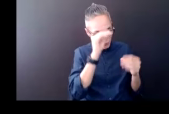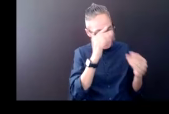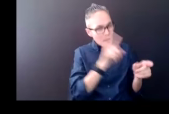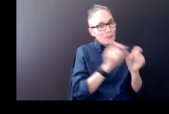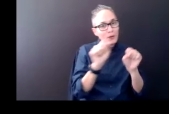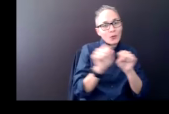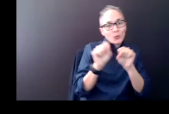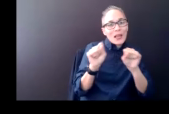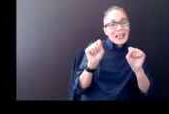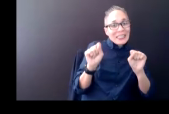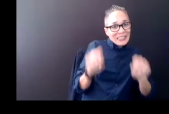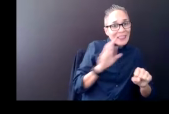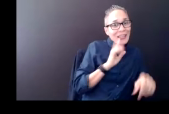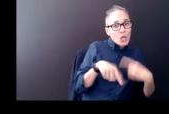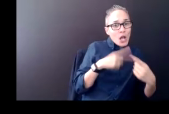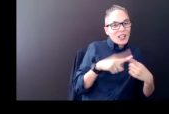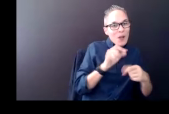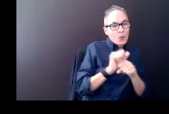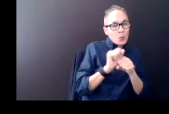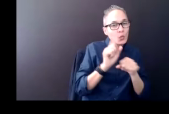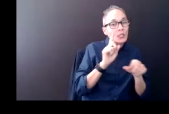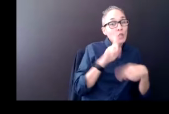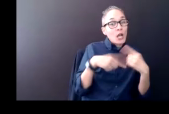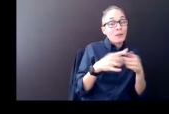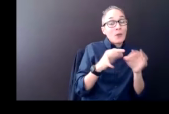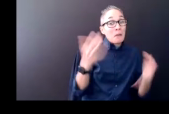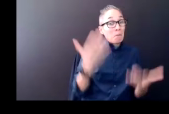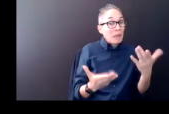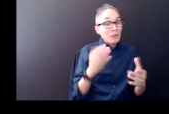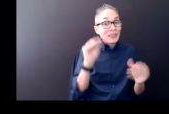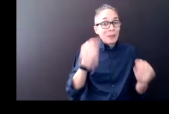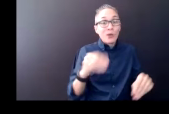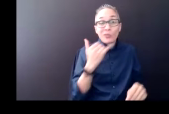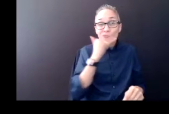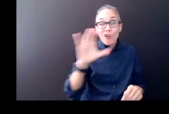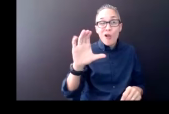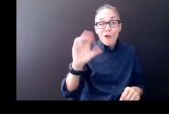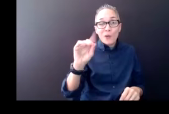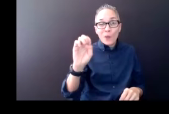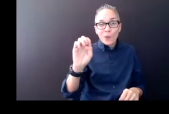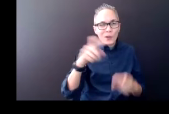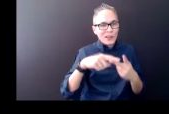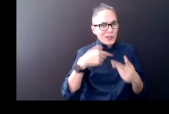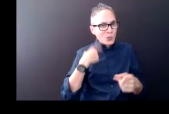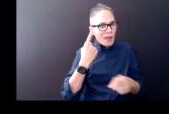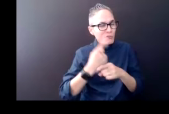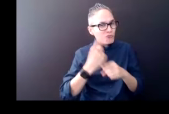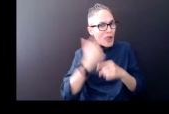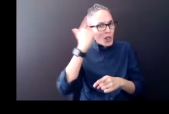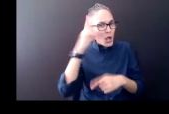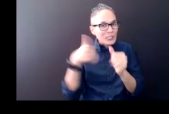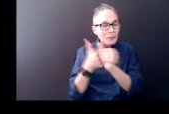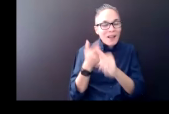Because I tell them, listen, even if you might not have the code right, do you have the logic? How did you troubleshoot it? What was your